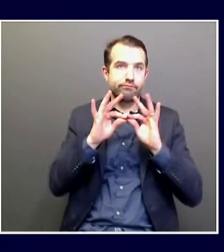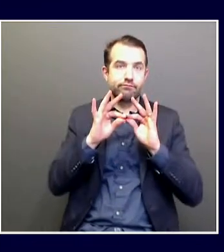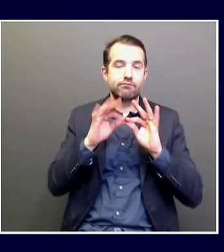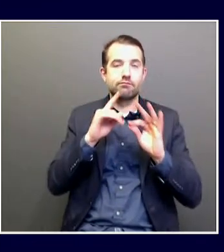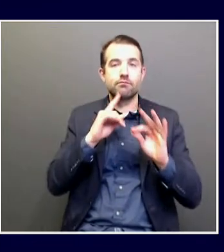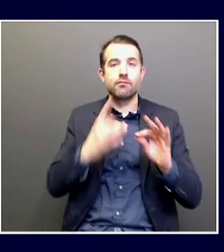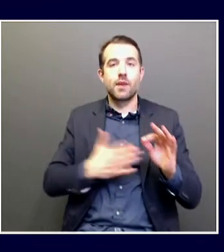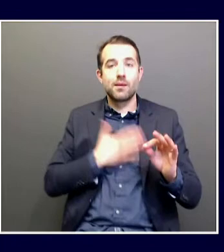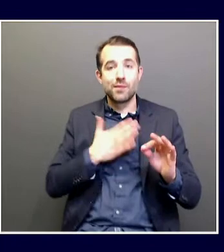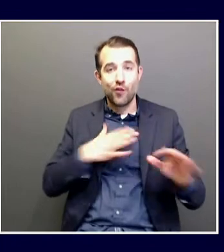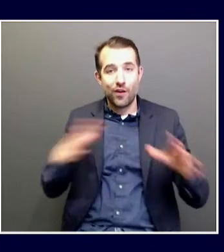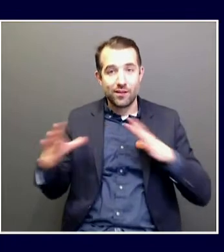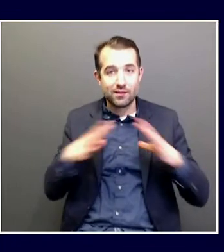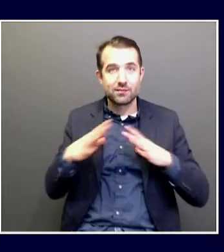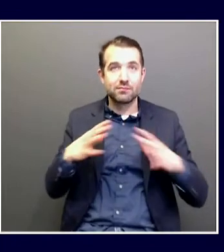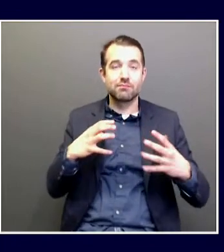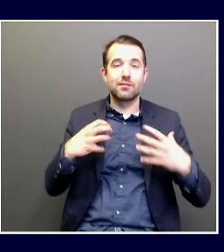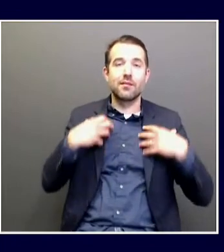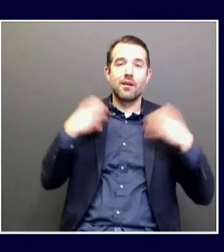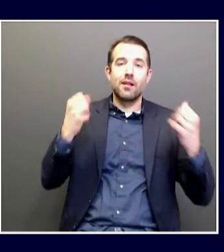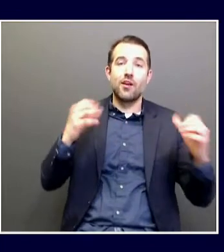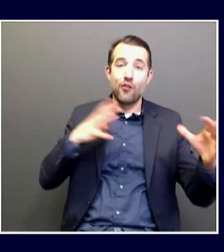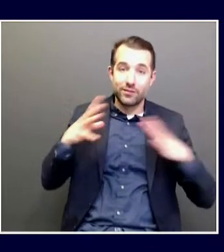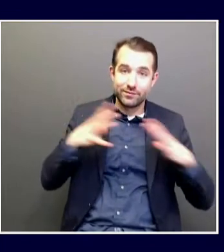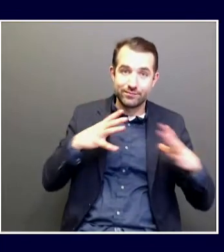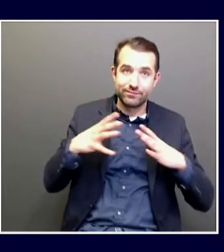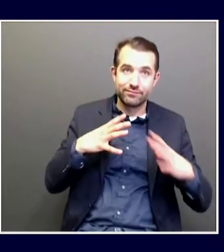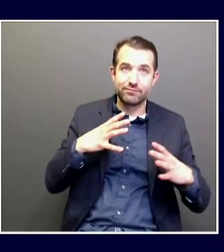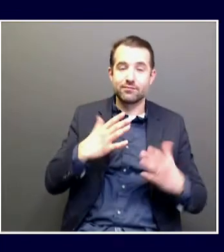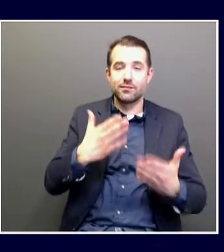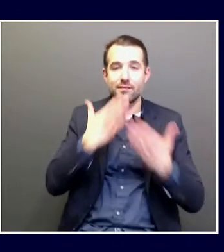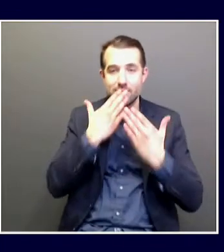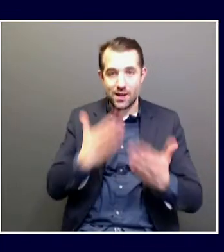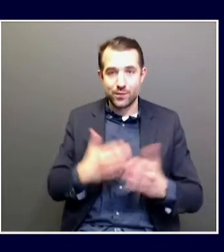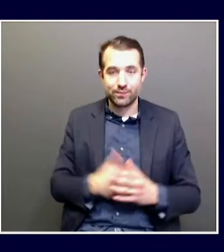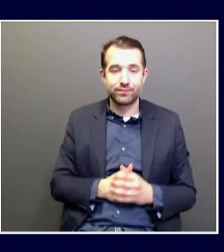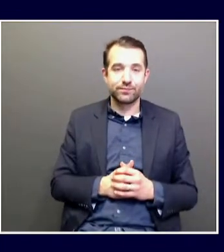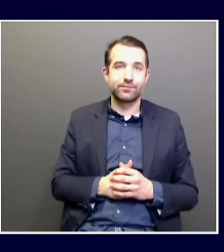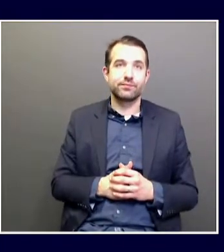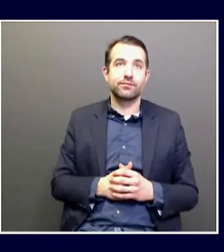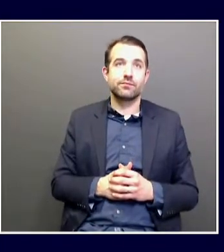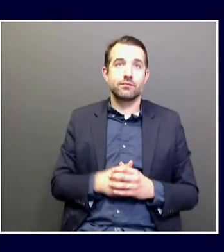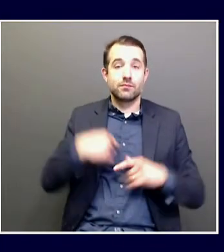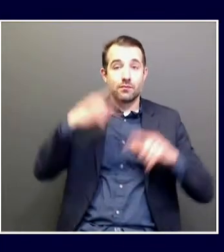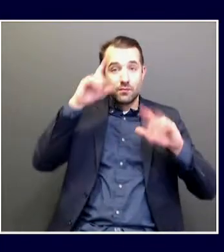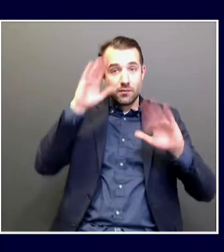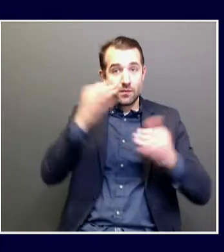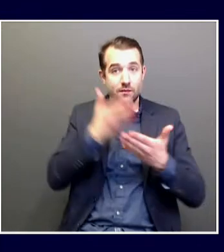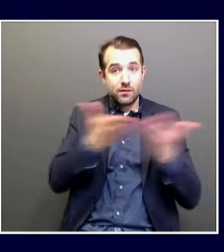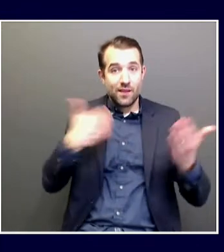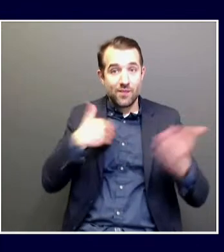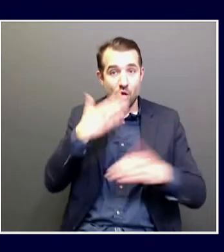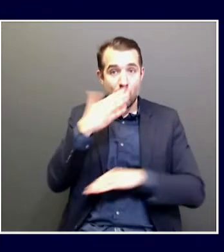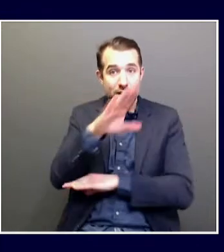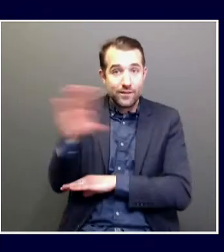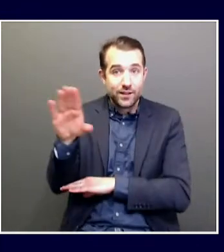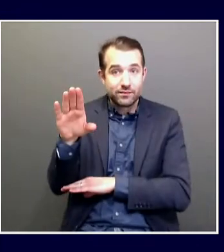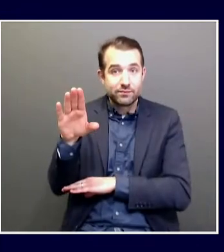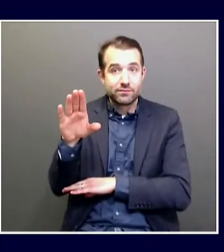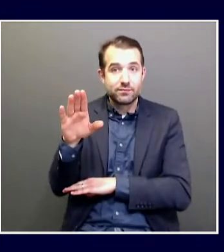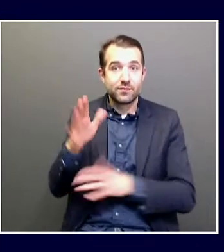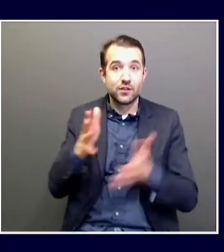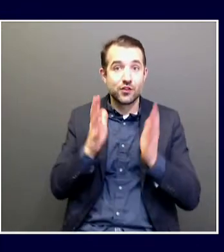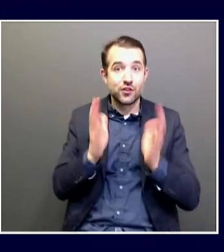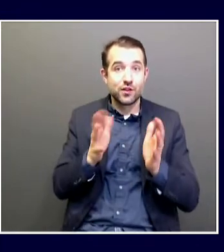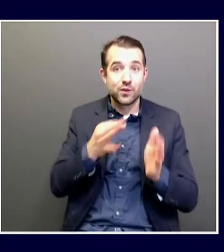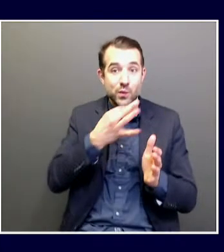and healthy holidays. Thank you. Thank you, Commissioner. On that note, I hope everyone has a good afternoon. We look forward to chatting again soon. As always,